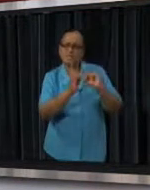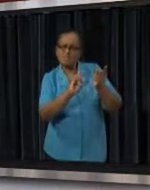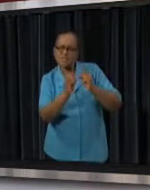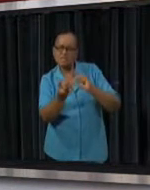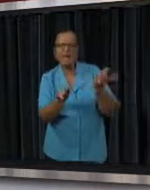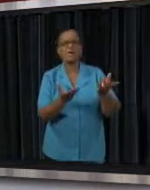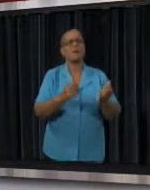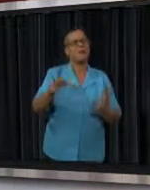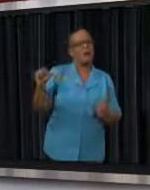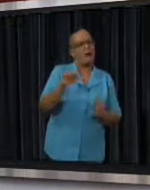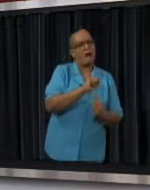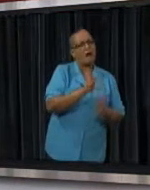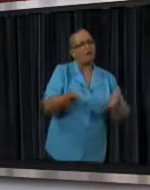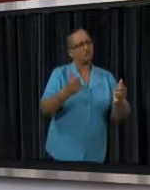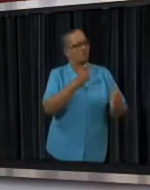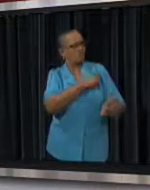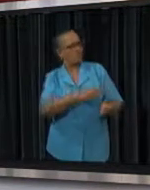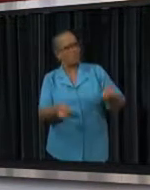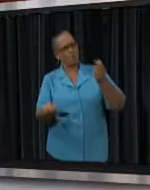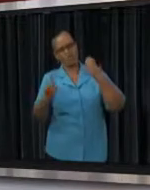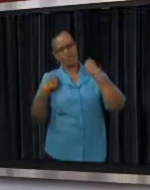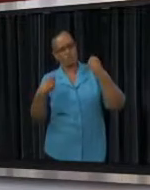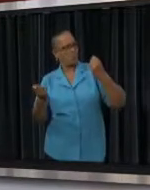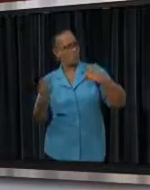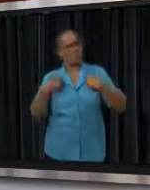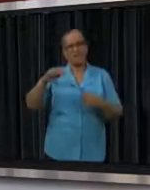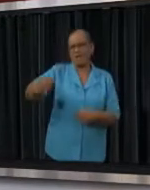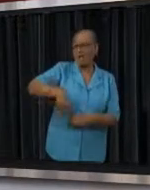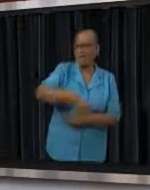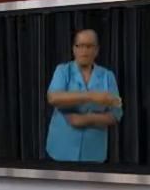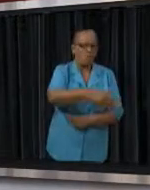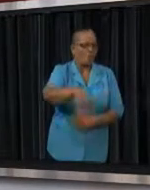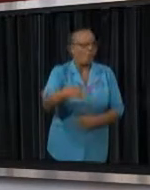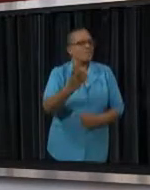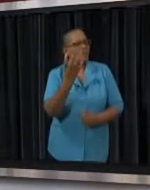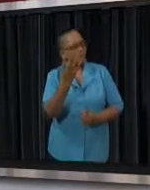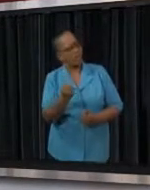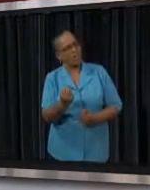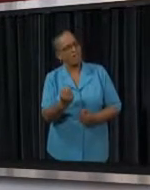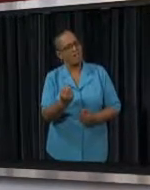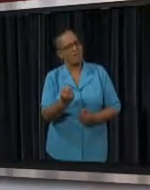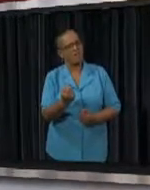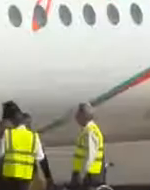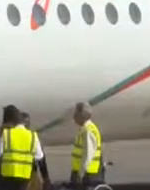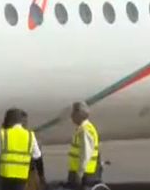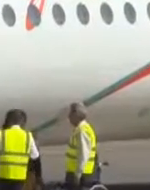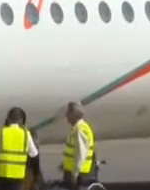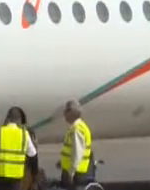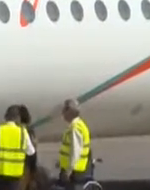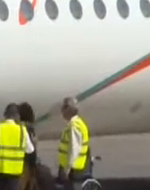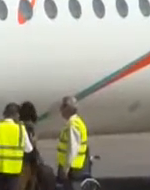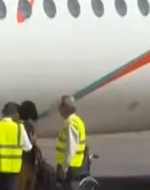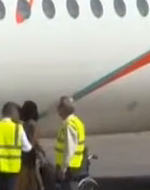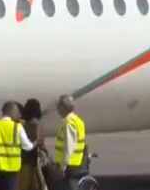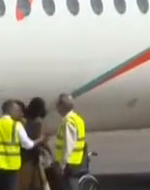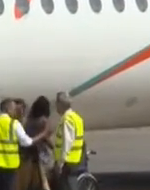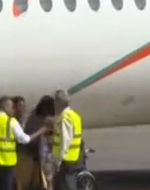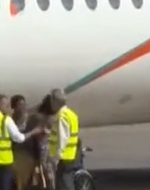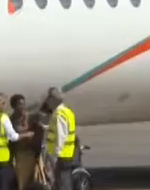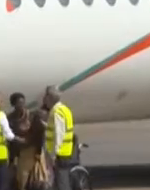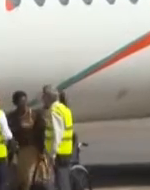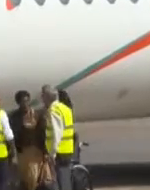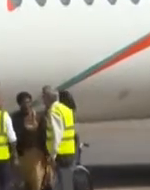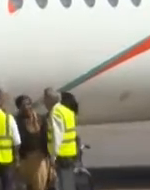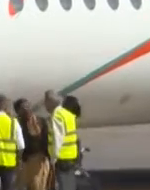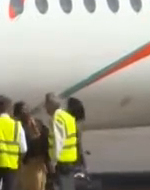Suriname. Others came for business or just to do some shopping. Very first time, my very